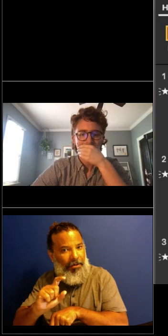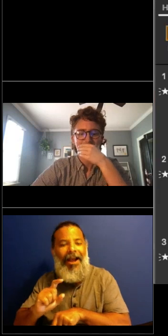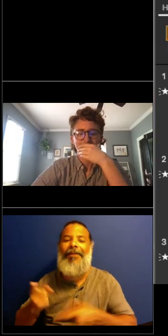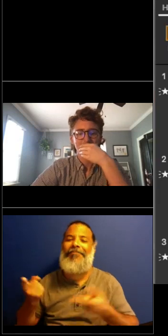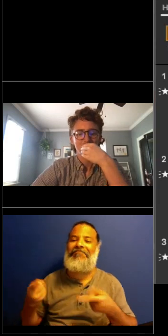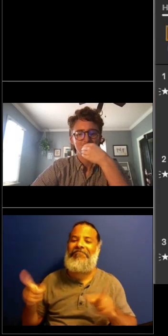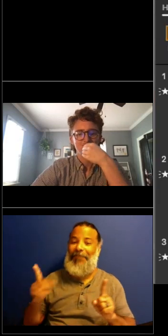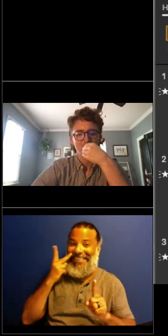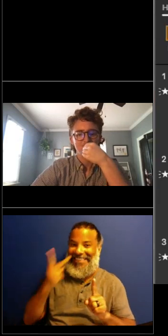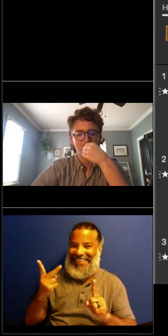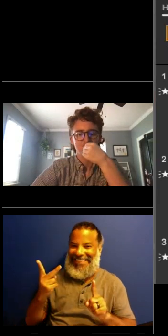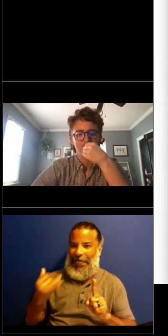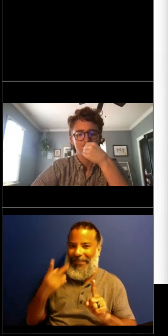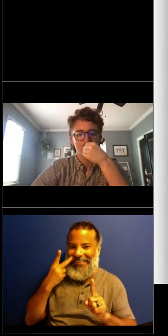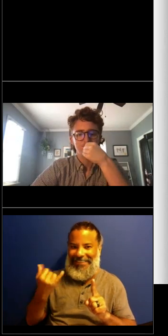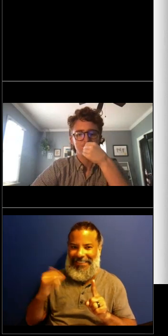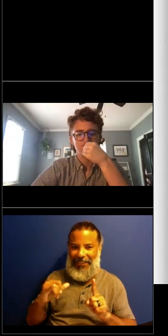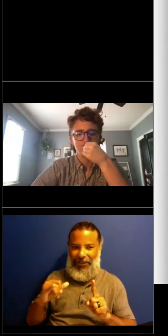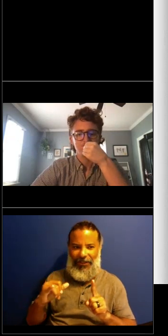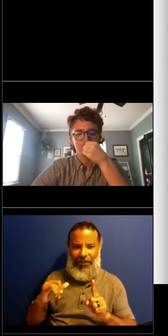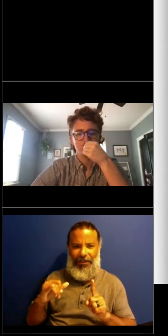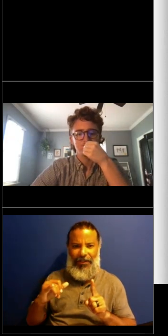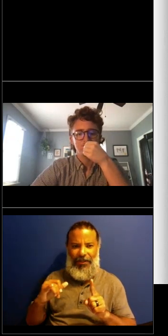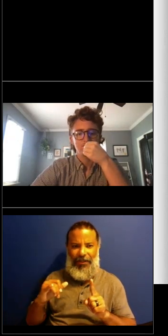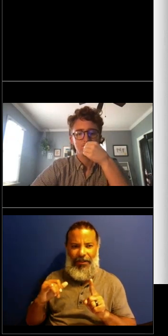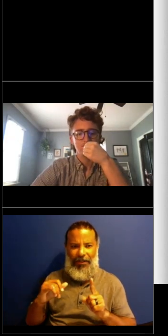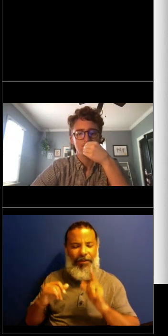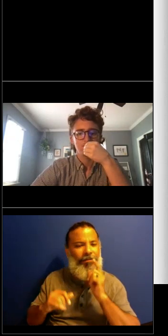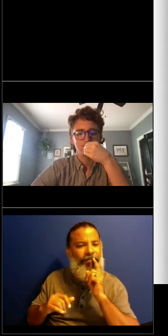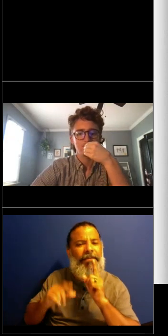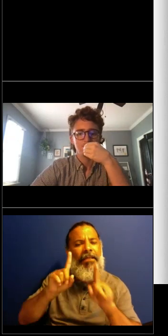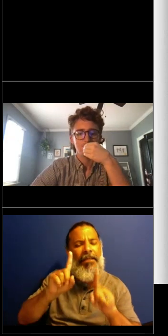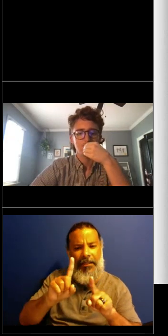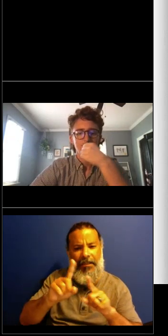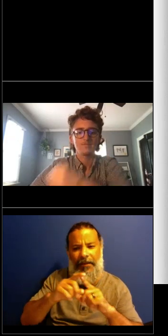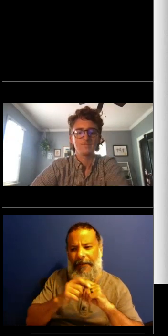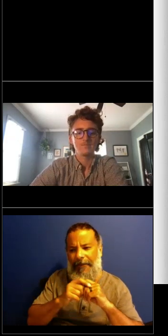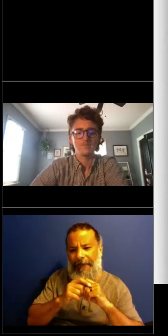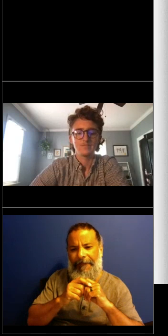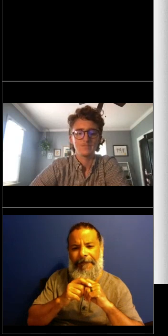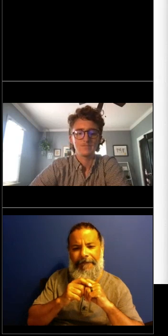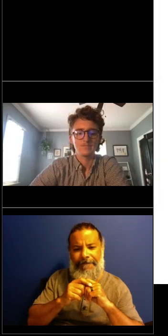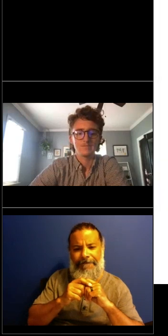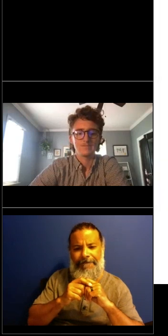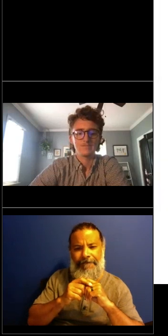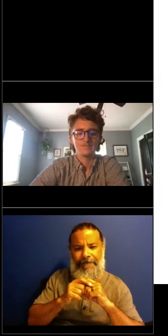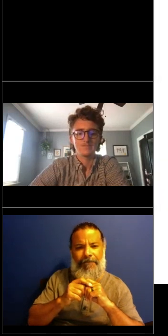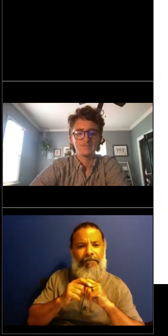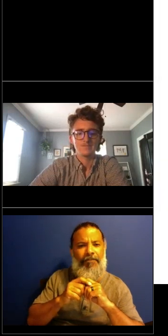see it. Yeah. Let's see if okay. How about